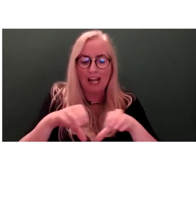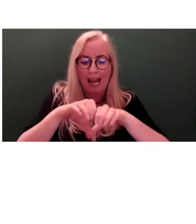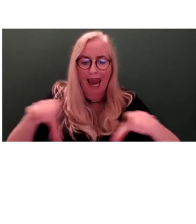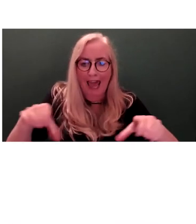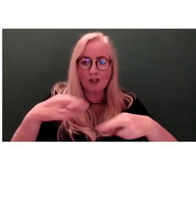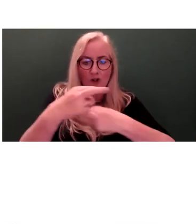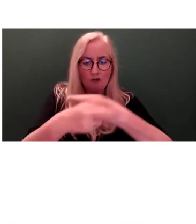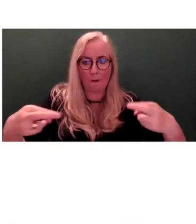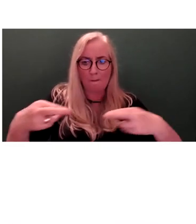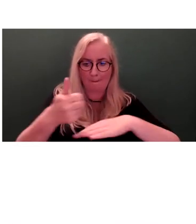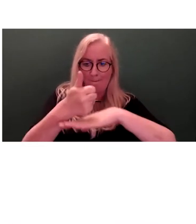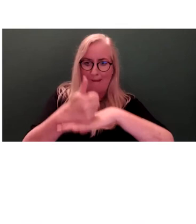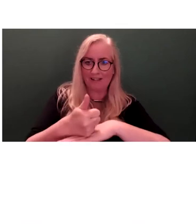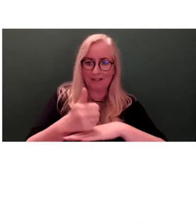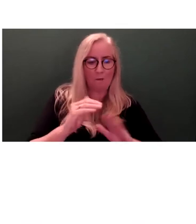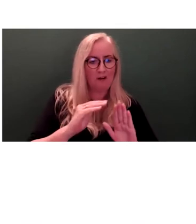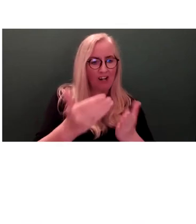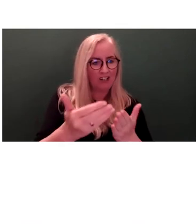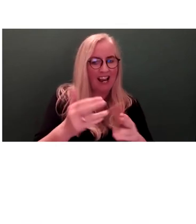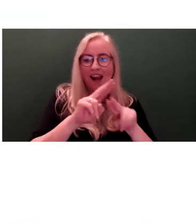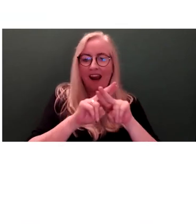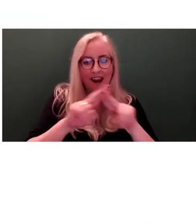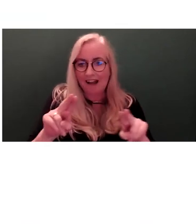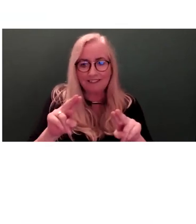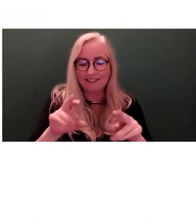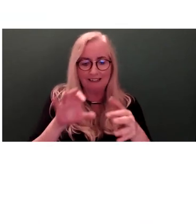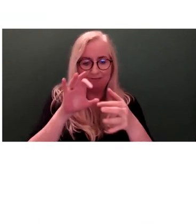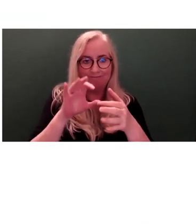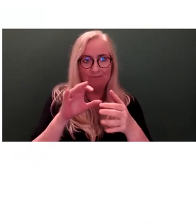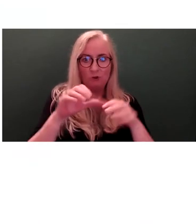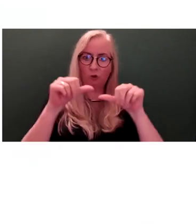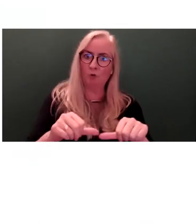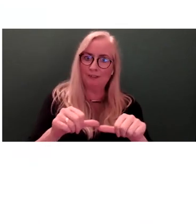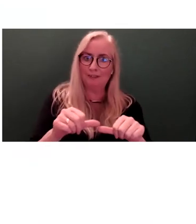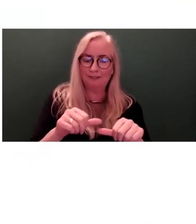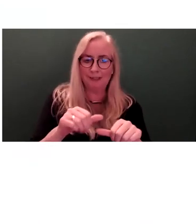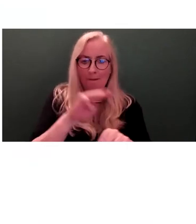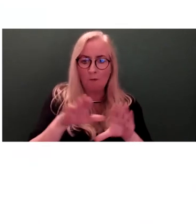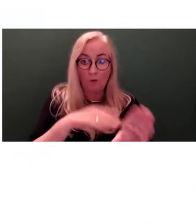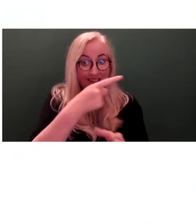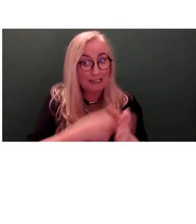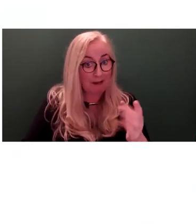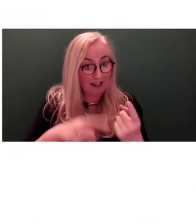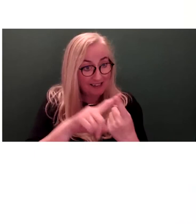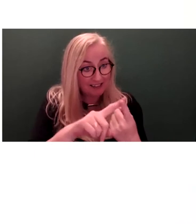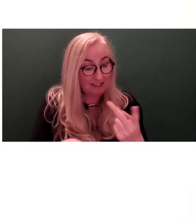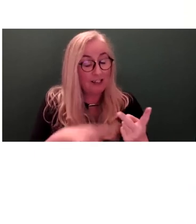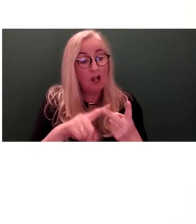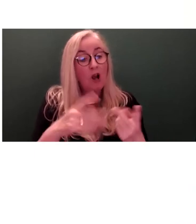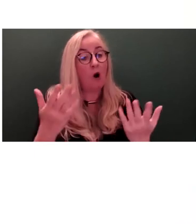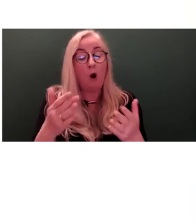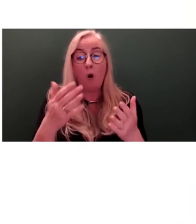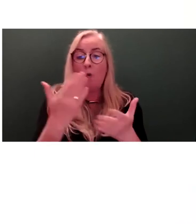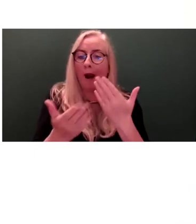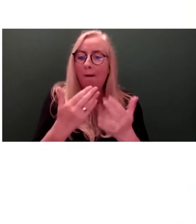provision that might not be tailored to the needs of some of the learners with disabilities, and that, you know, maybe place and train options or